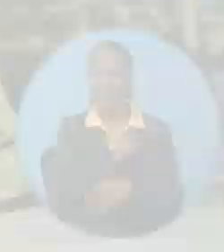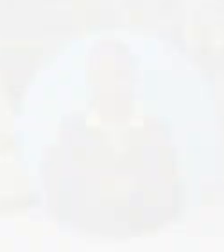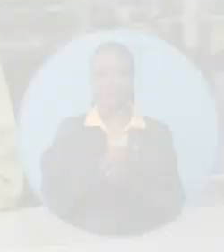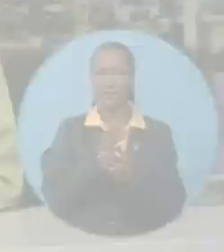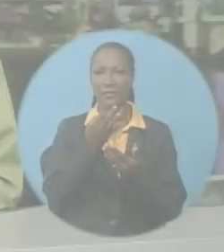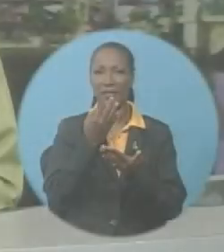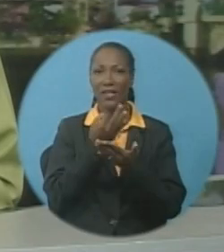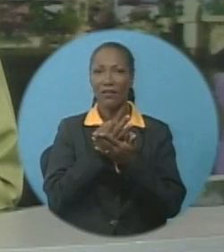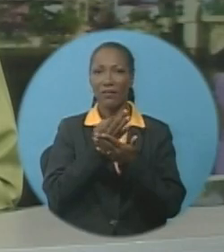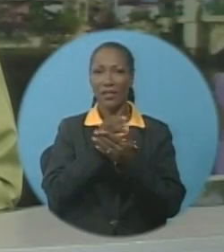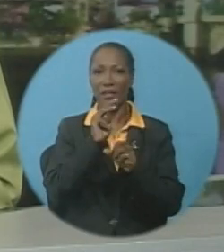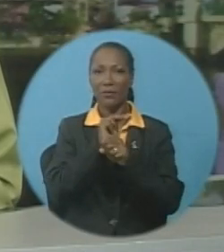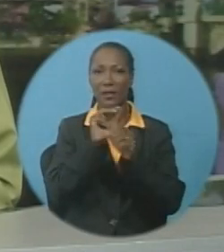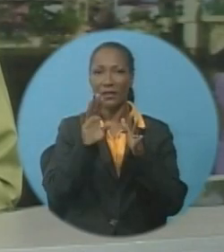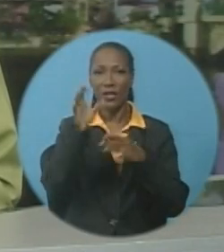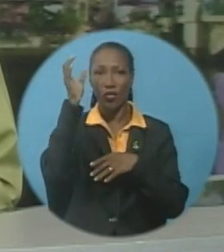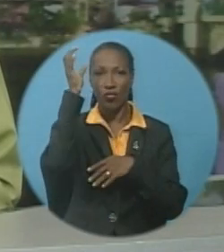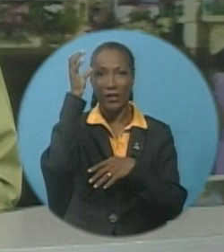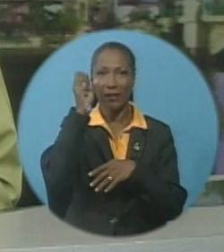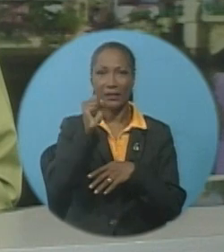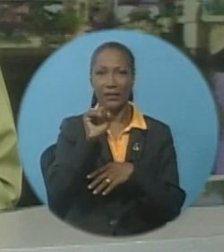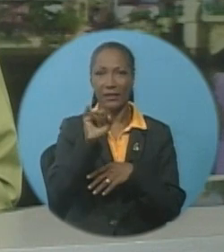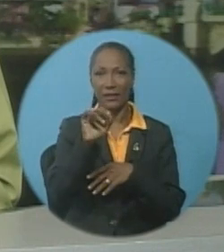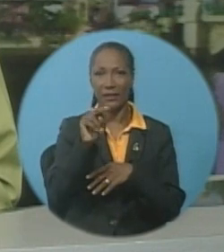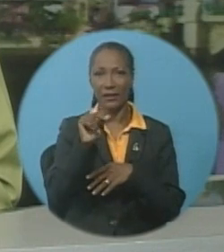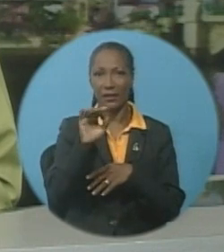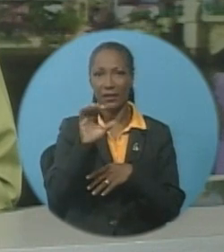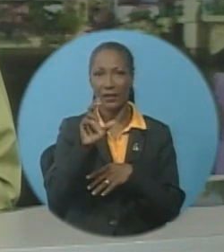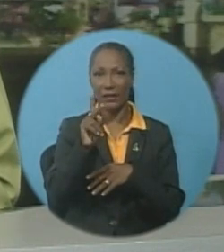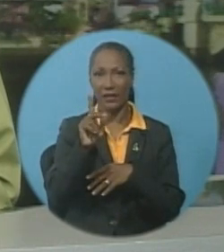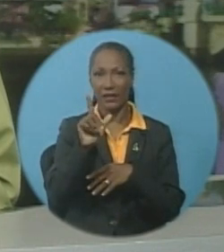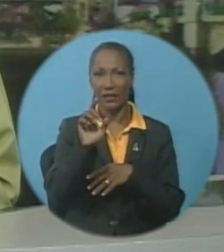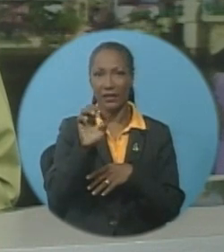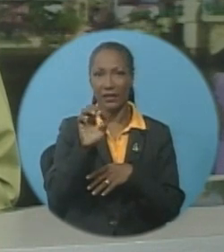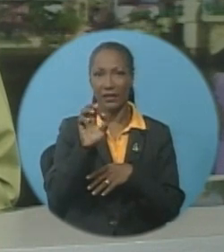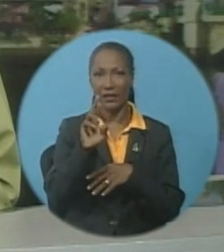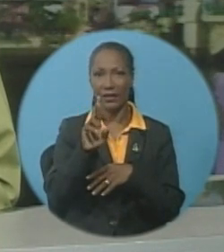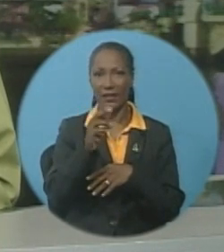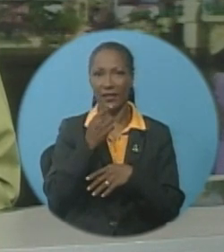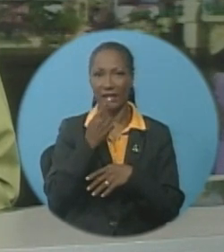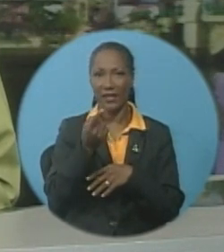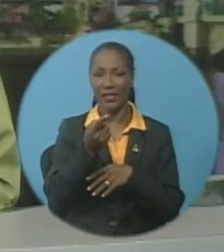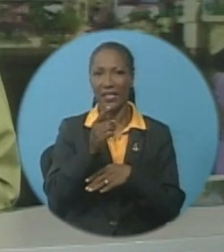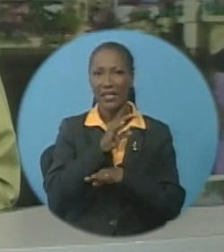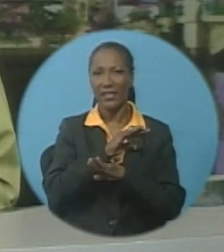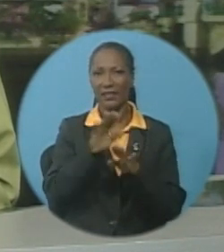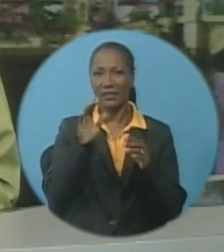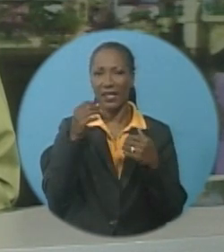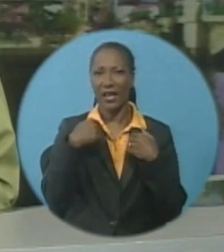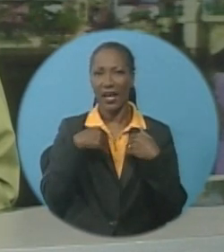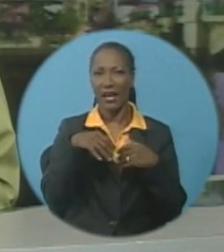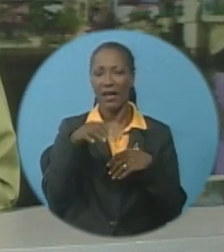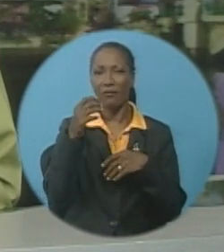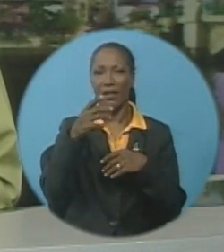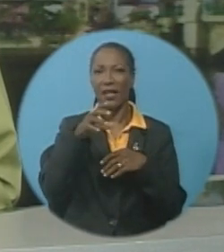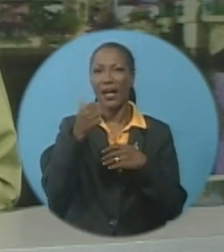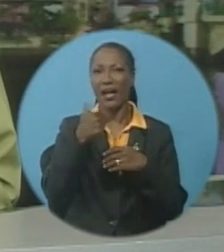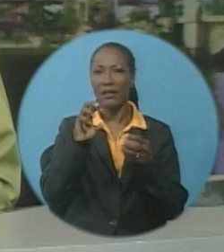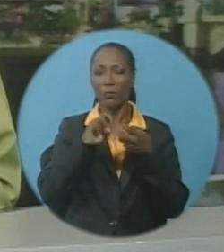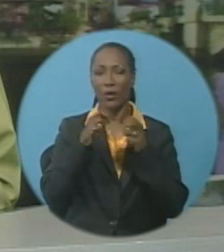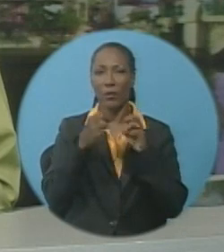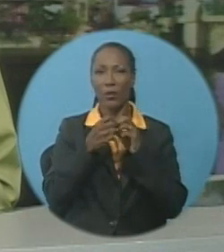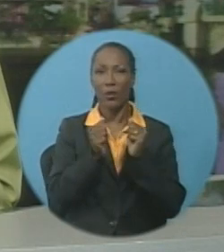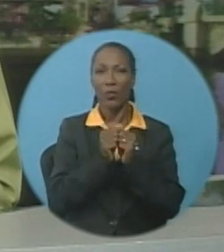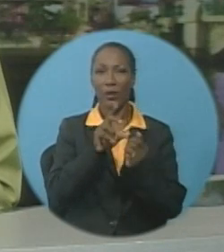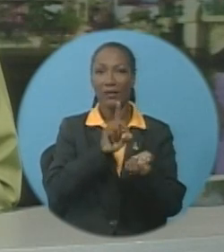17th. Finance Minister Chris Sinclair says he doesn't have any objection to Christchurch West MP Dr. Maria Agard joining